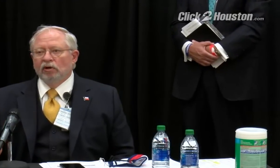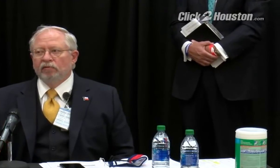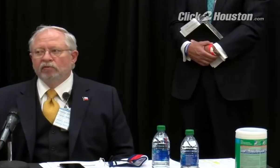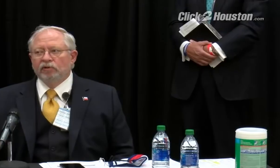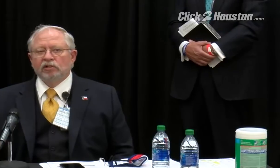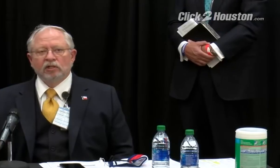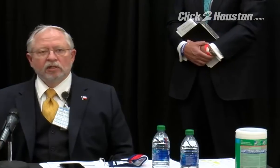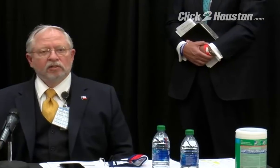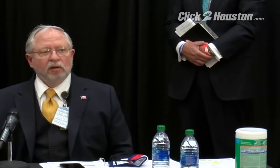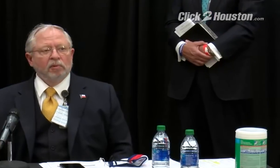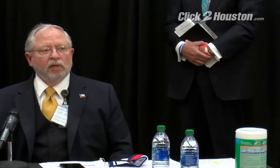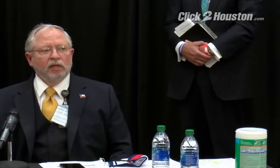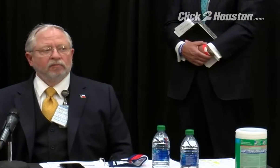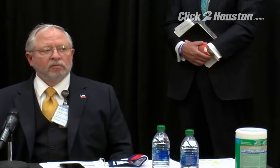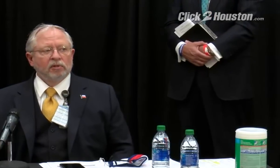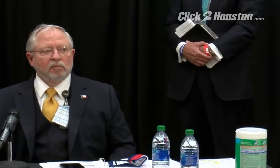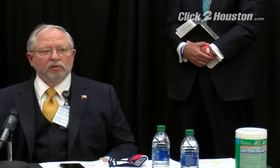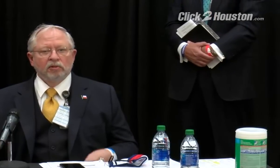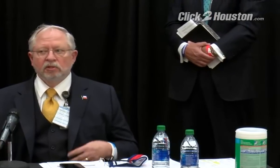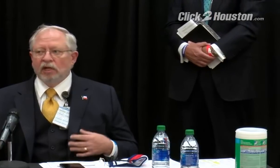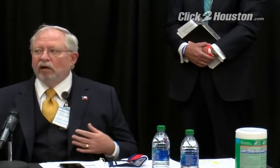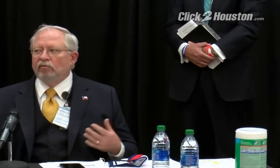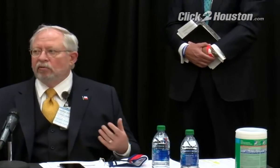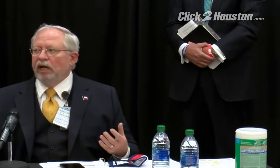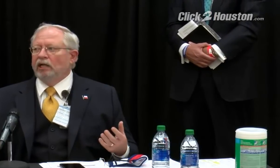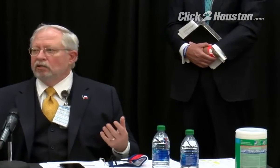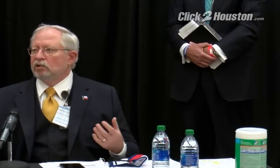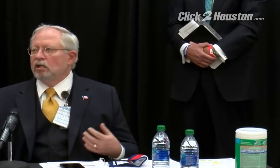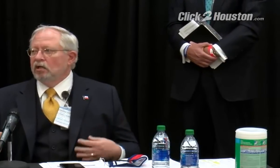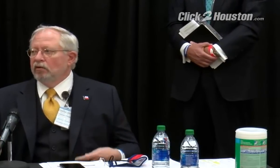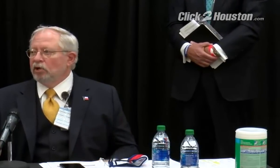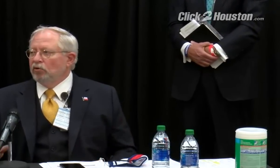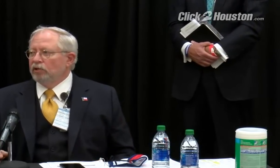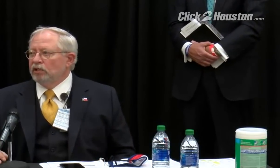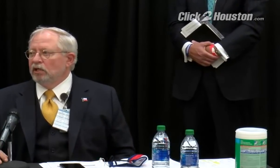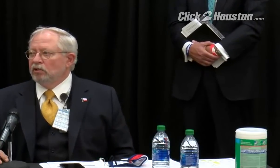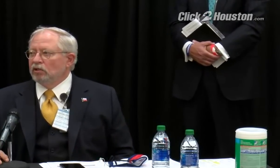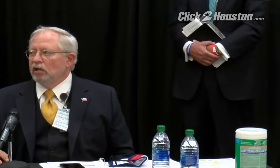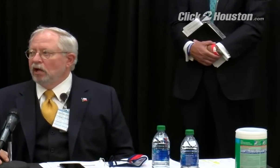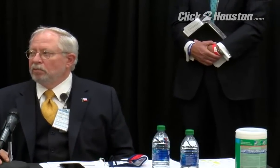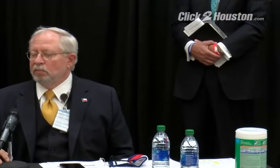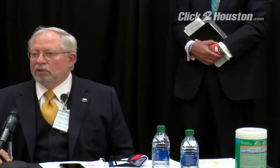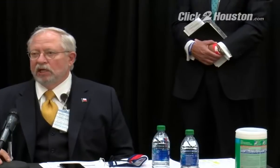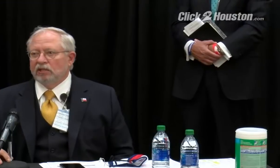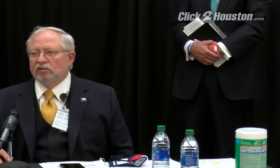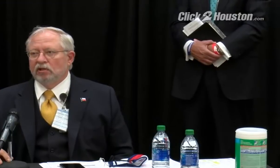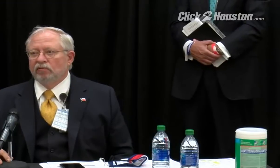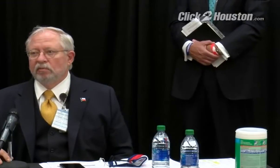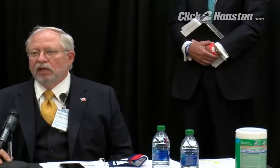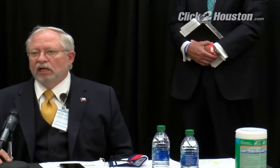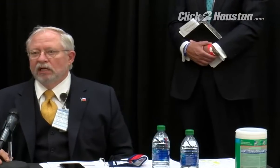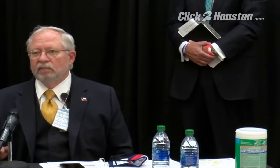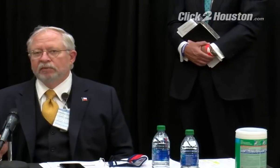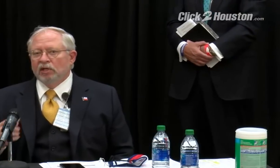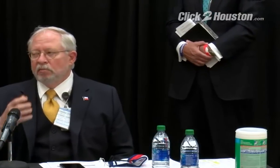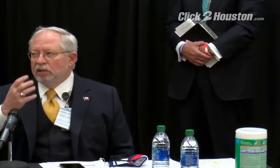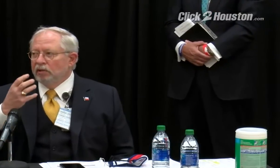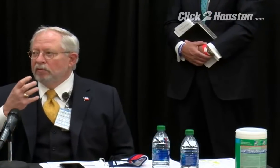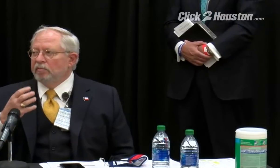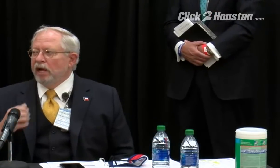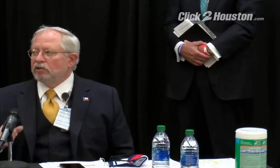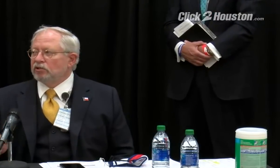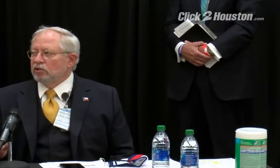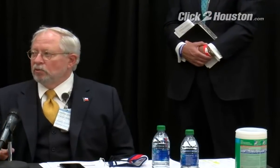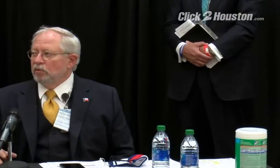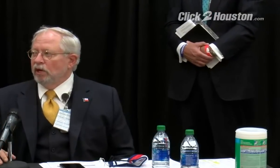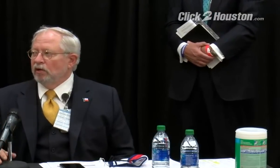So if you're physically separated from someone, you're just out of range of COVID, you're going to help to protect yourself from getting it. But